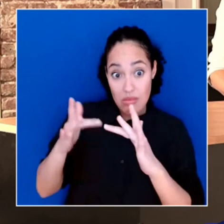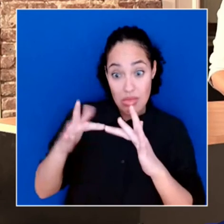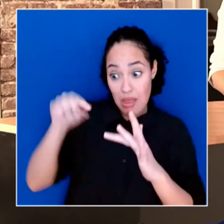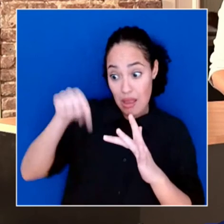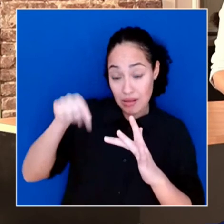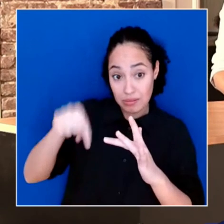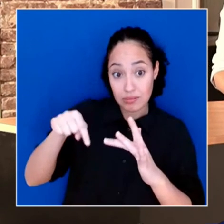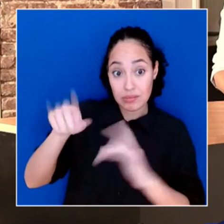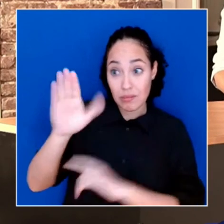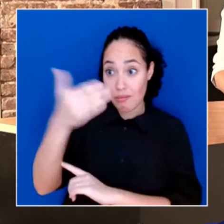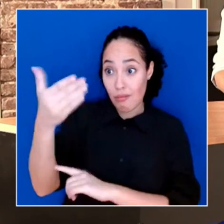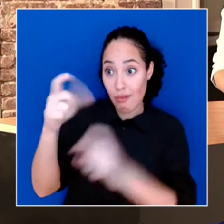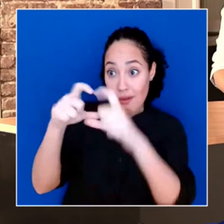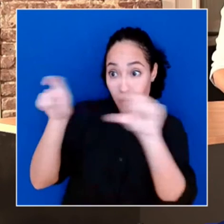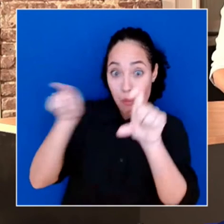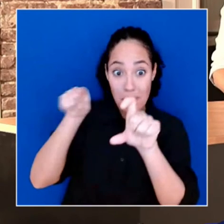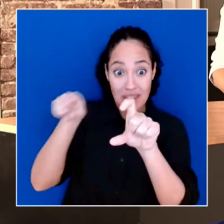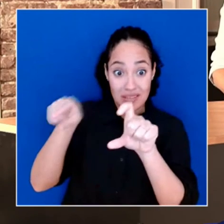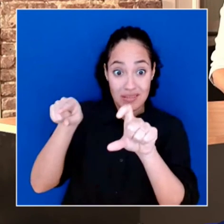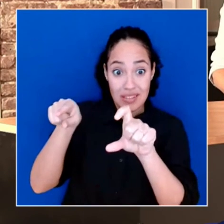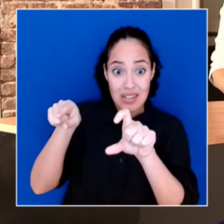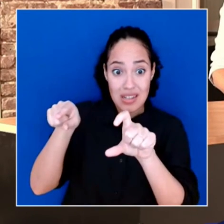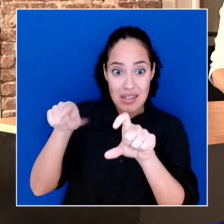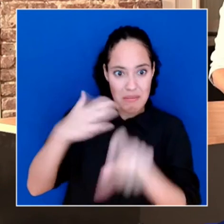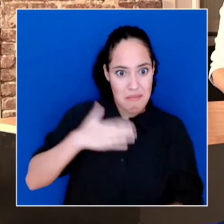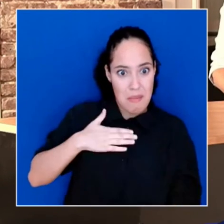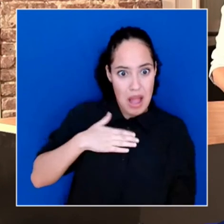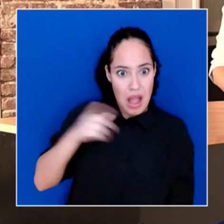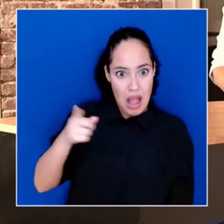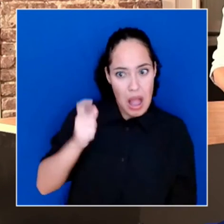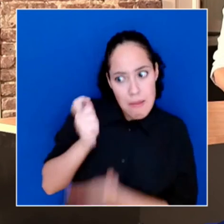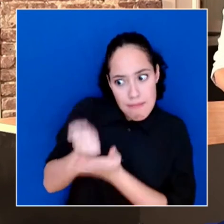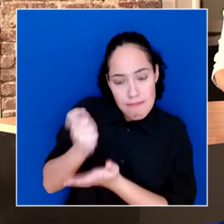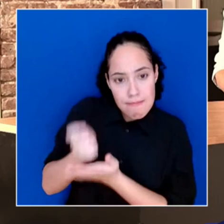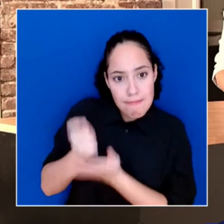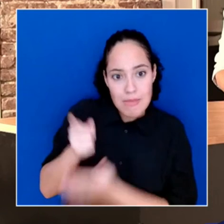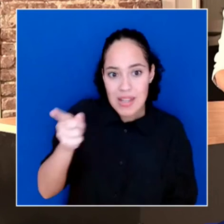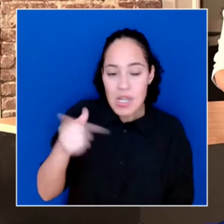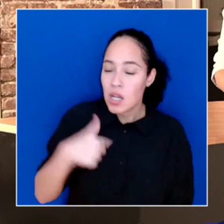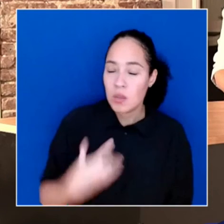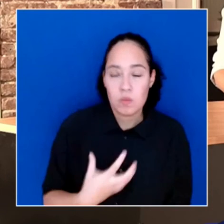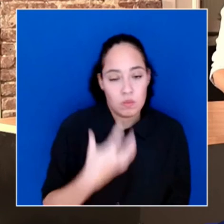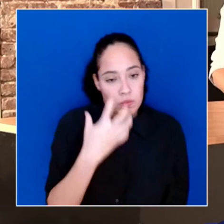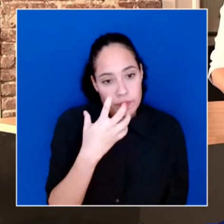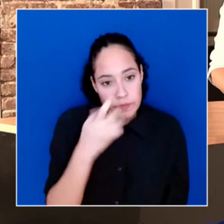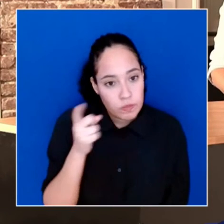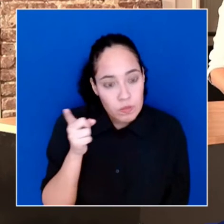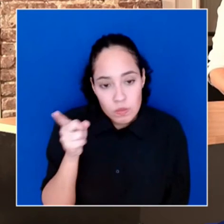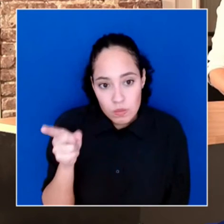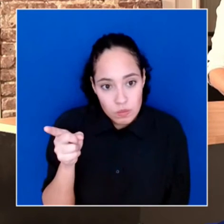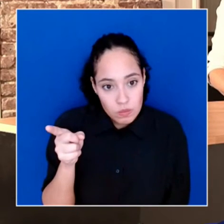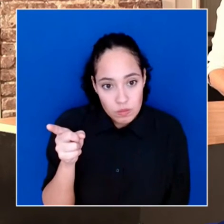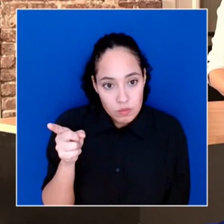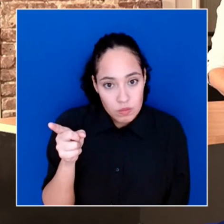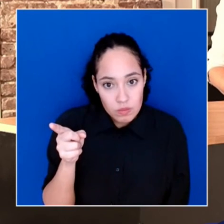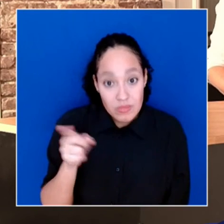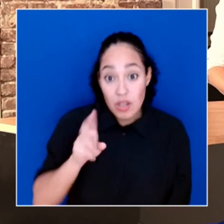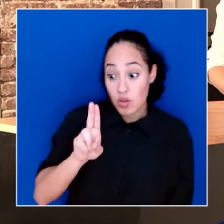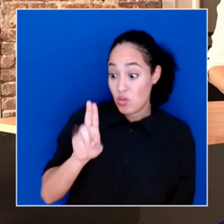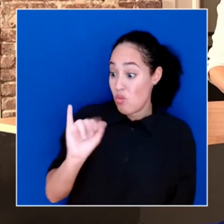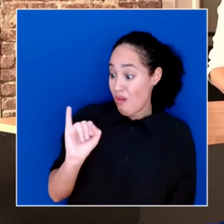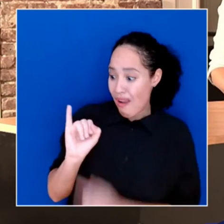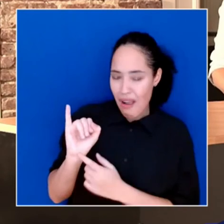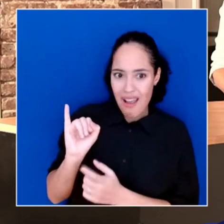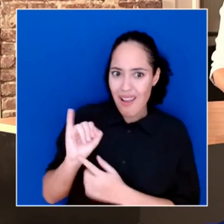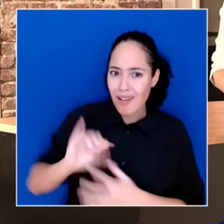Except, in reality, it's just confusing. The UI is a disaster. You cannot find what you're looking for.